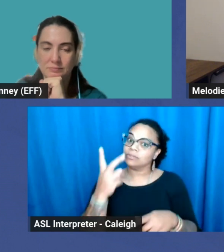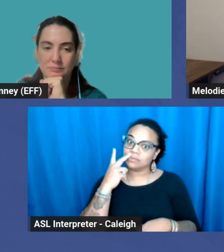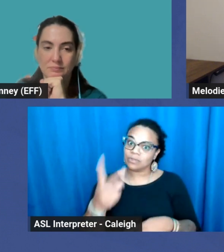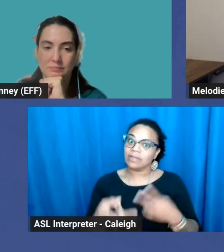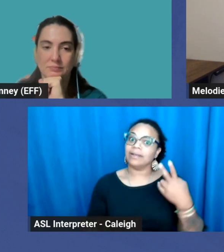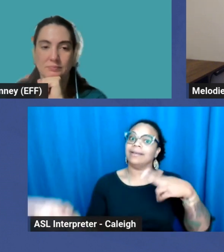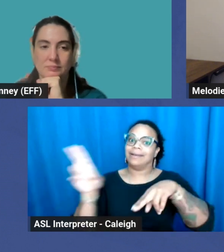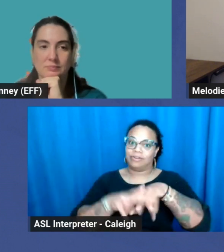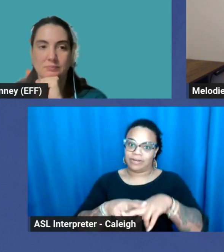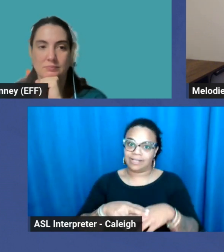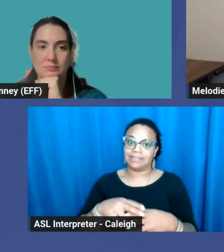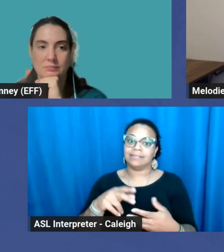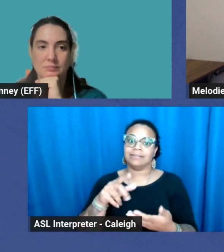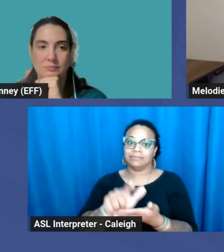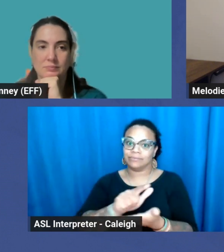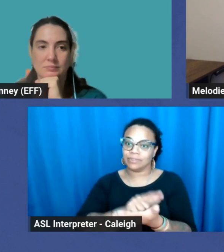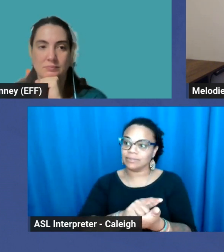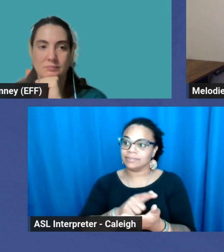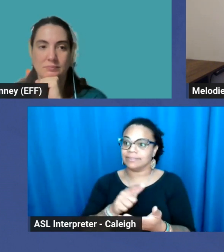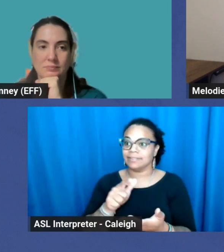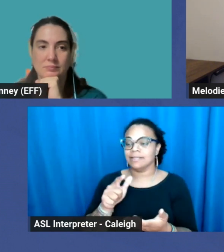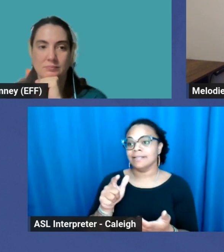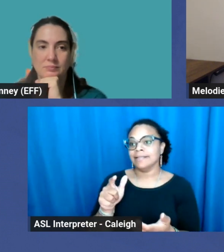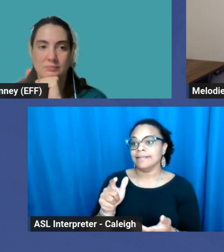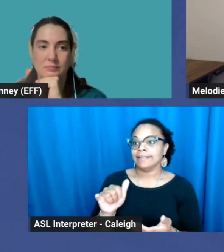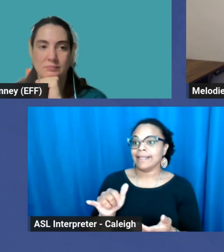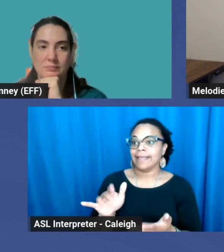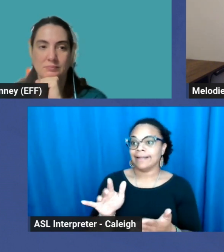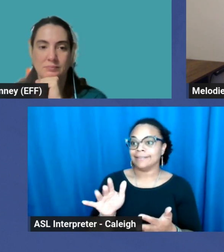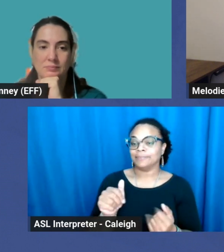in legislation that undermines